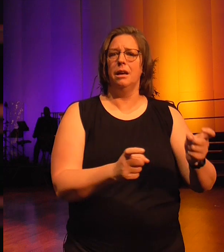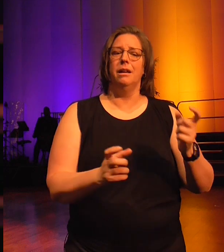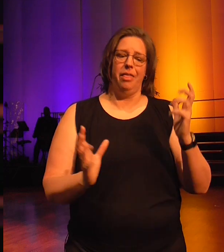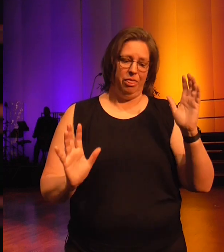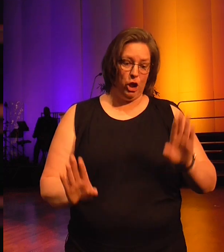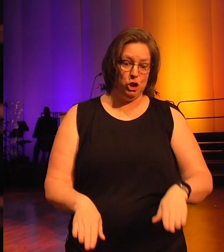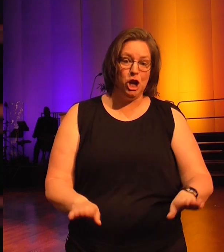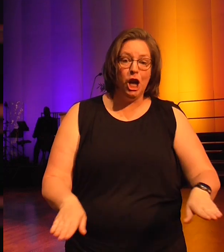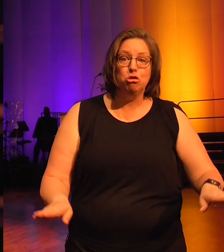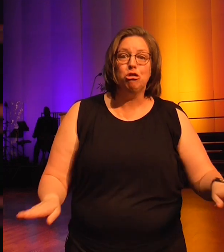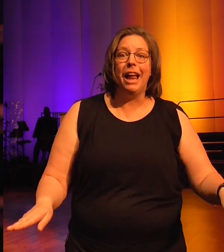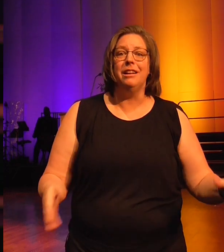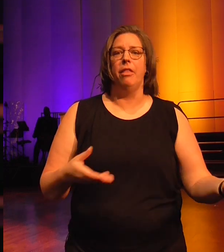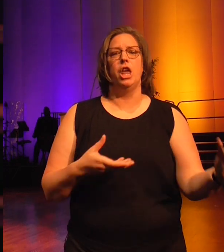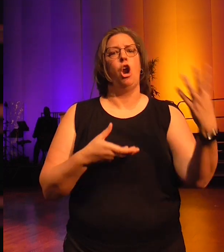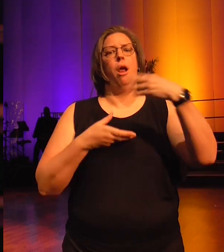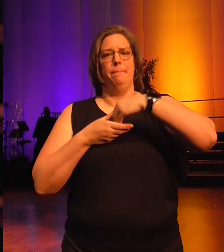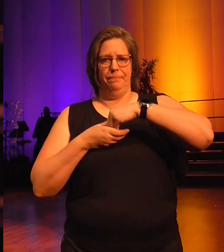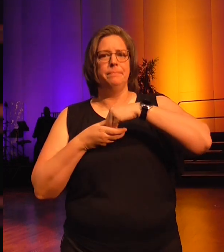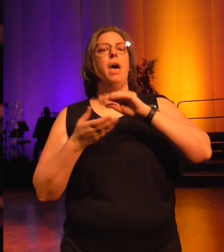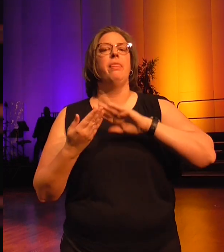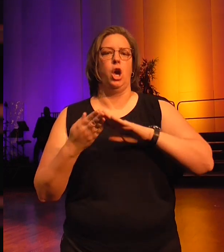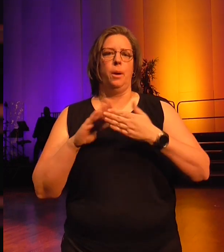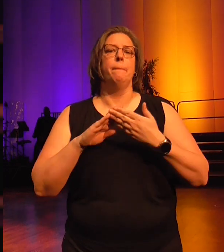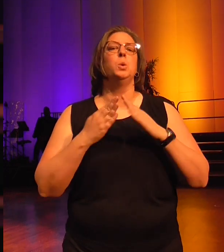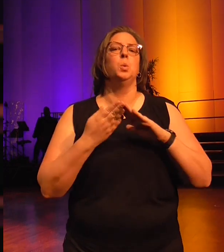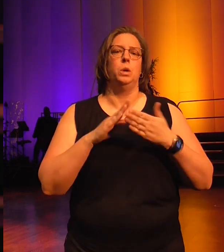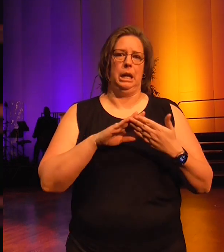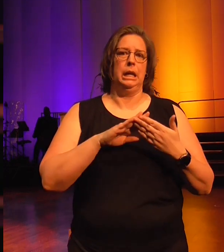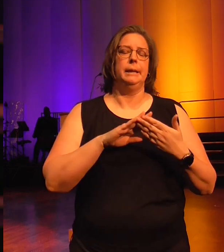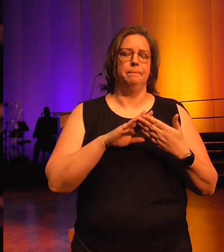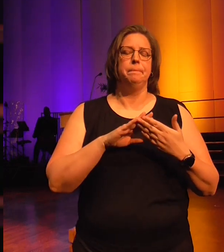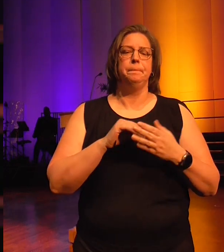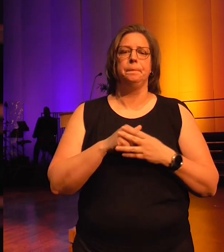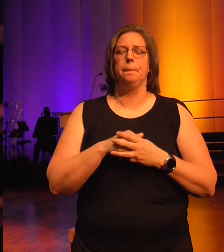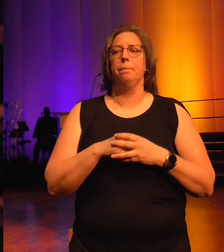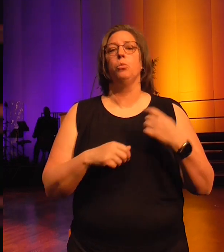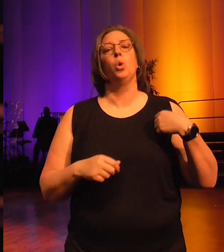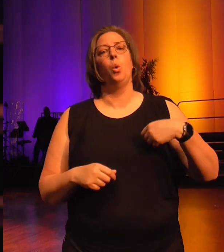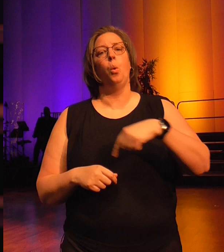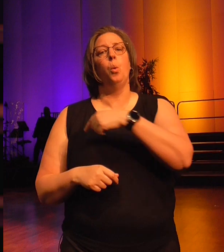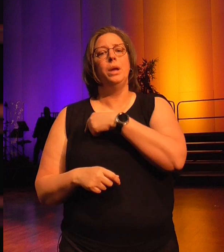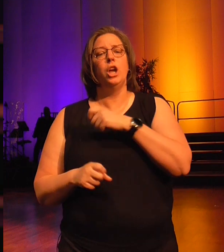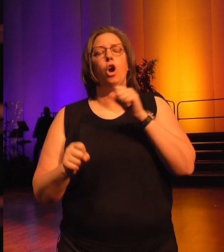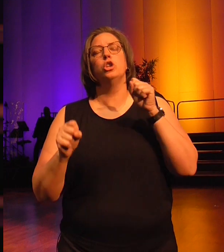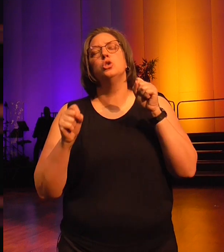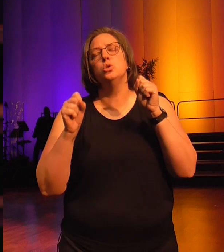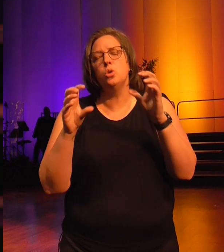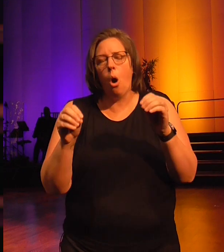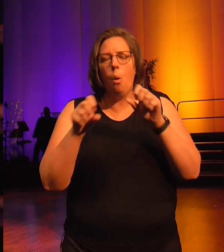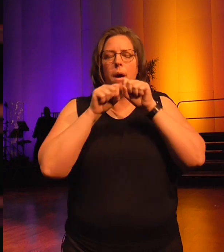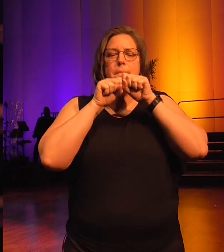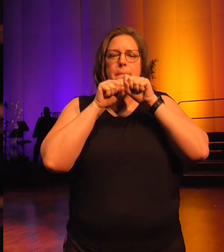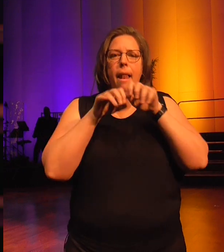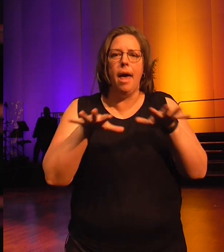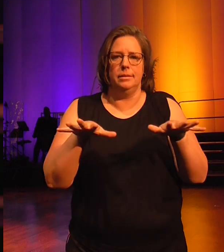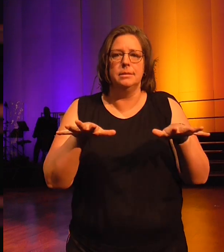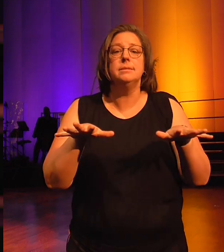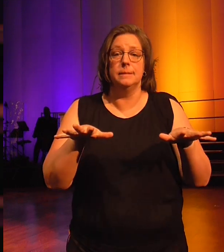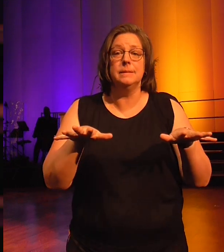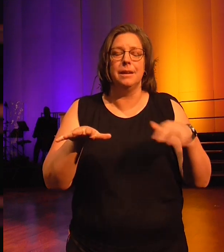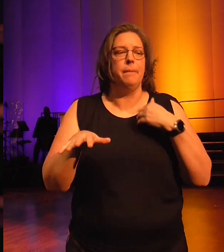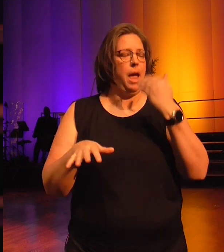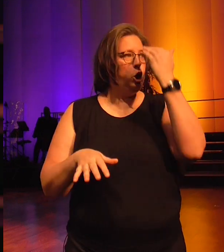that are part of our Mile High community. We are so blessed. And I know that this